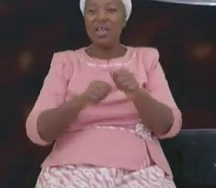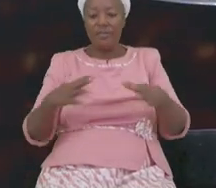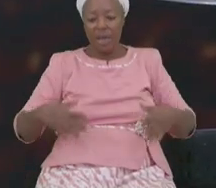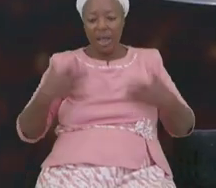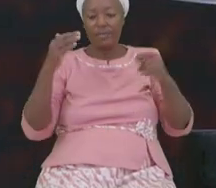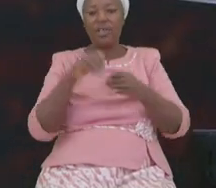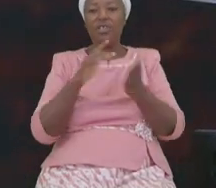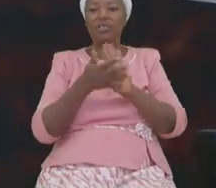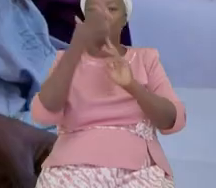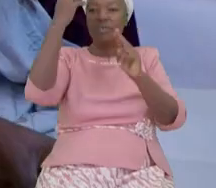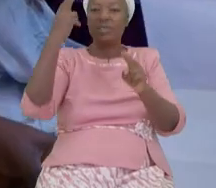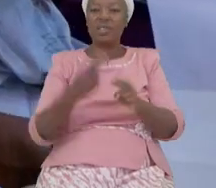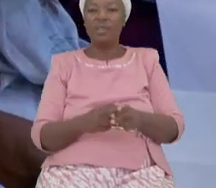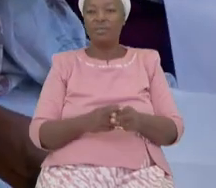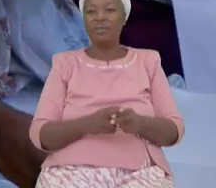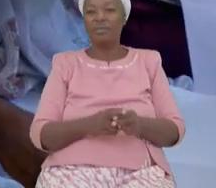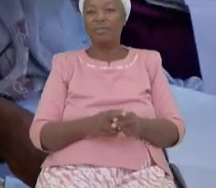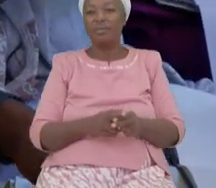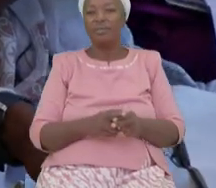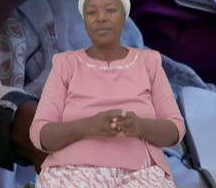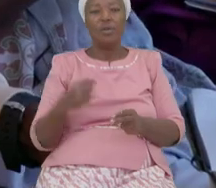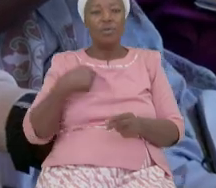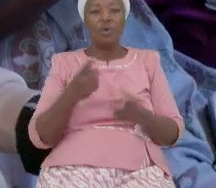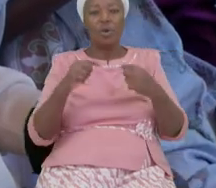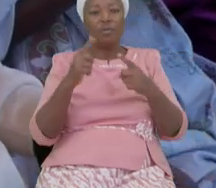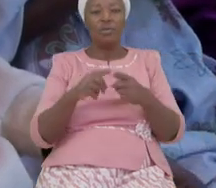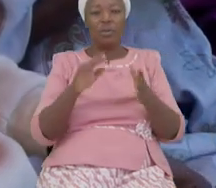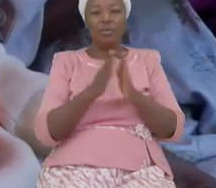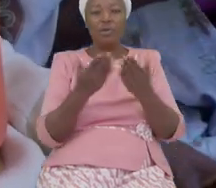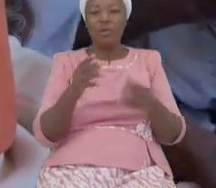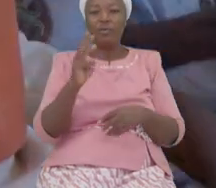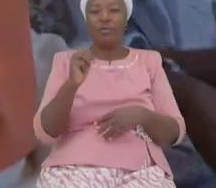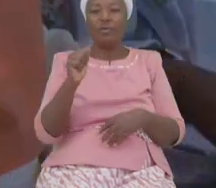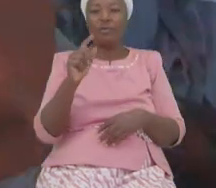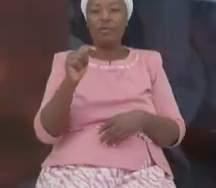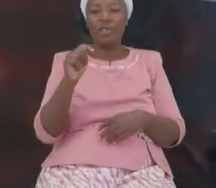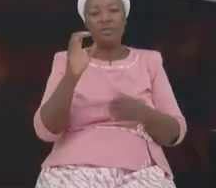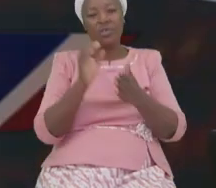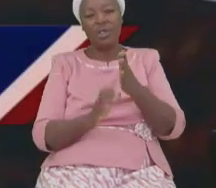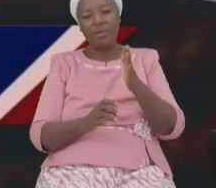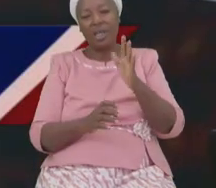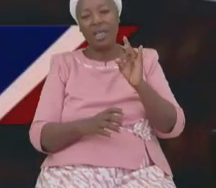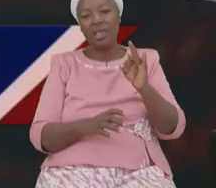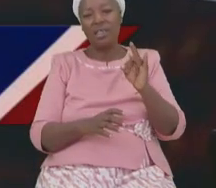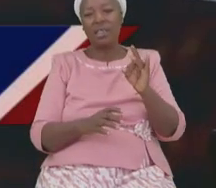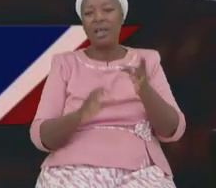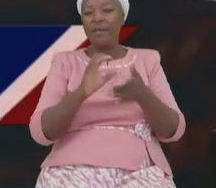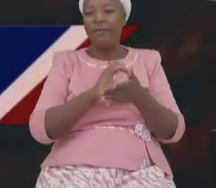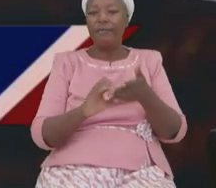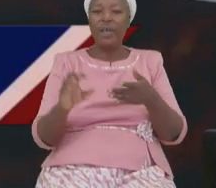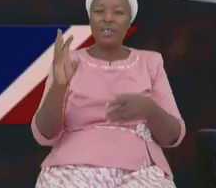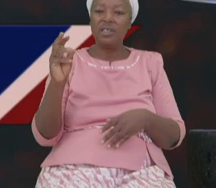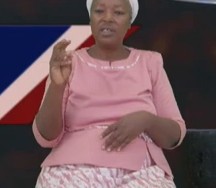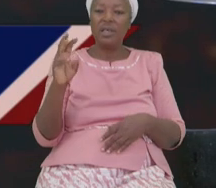in Jesus' name. We're coming to Matthew chapter 8, and we're reading from verse